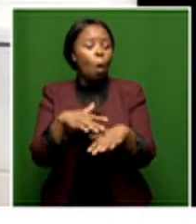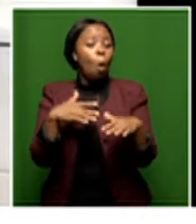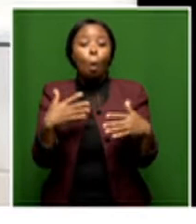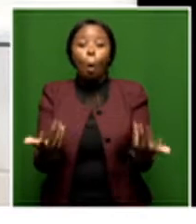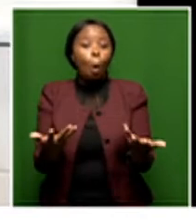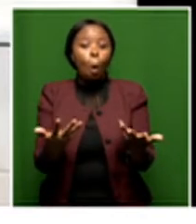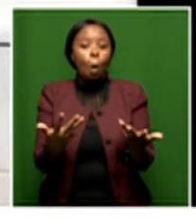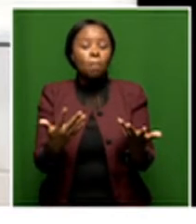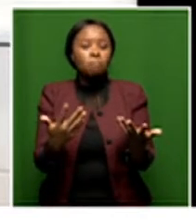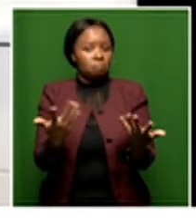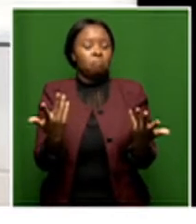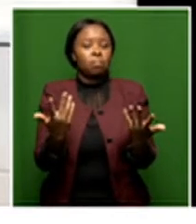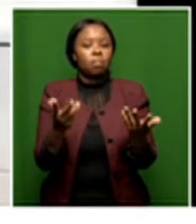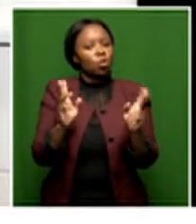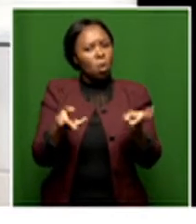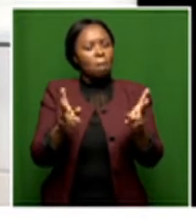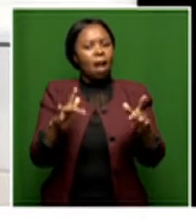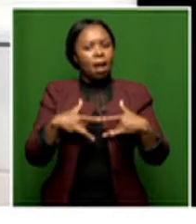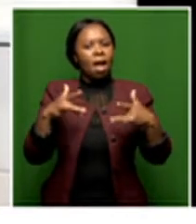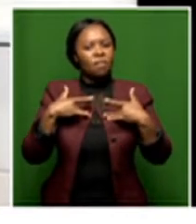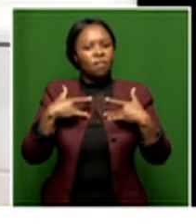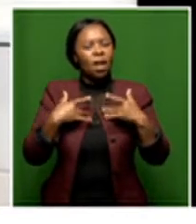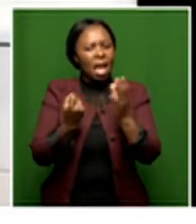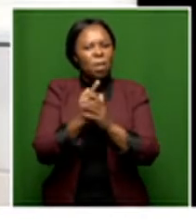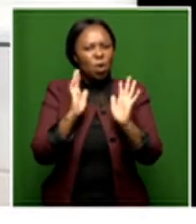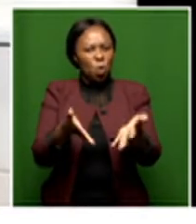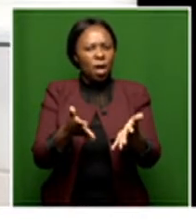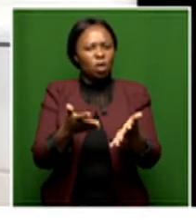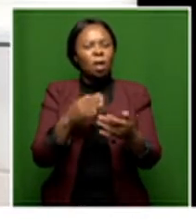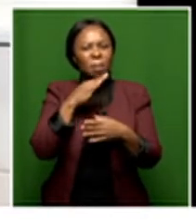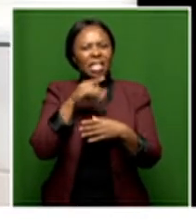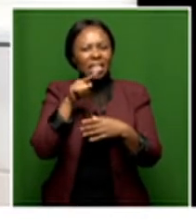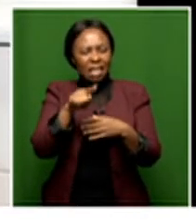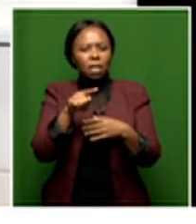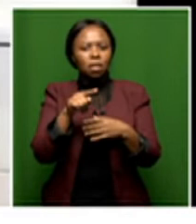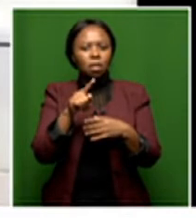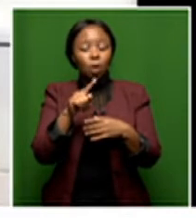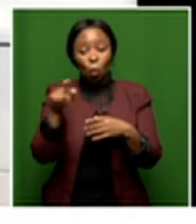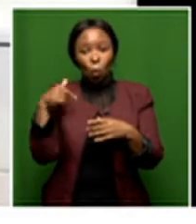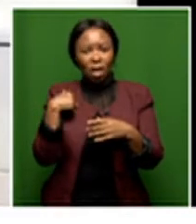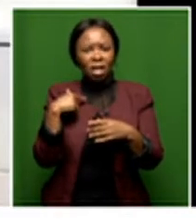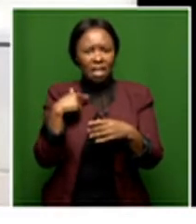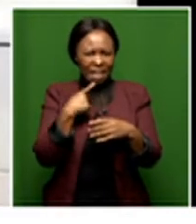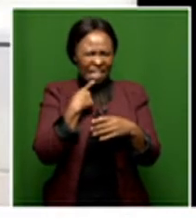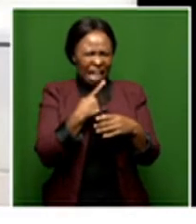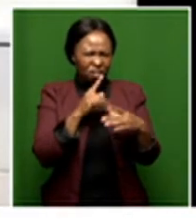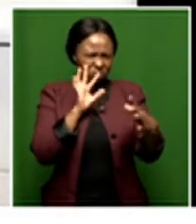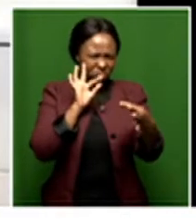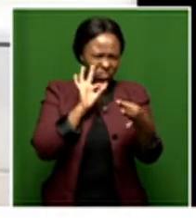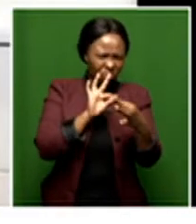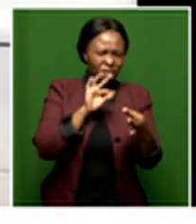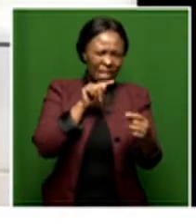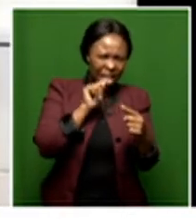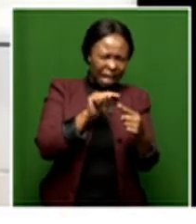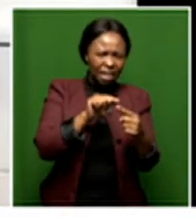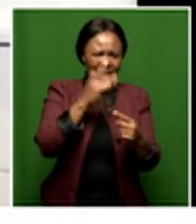happened anyway in life, that this is something that would have happened? And that's called causality. Can we attribute that symptom or